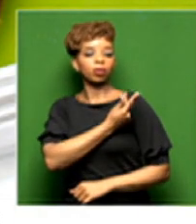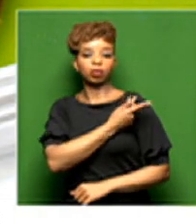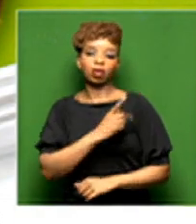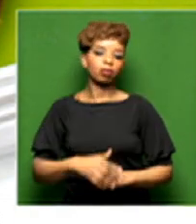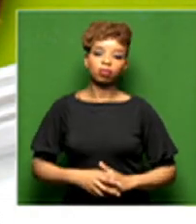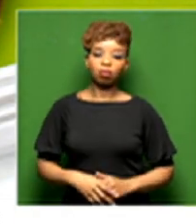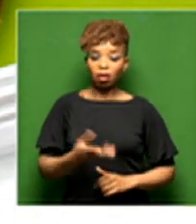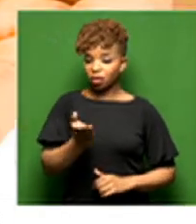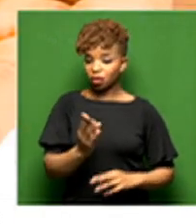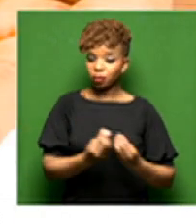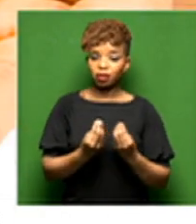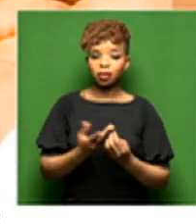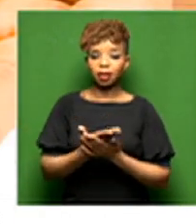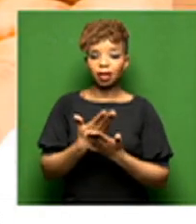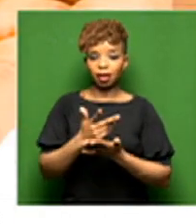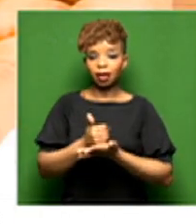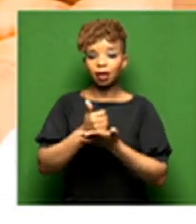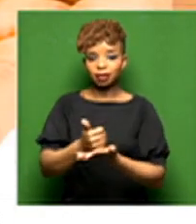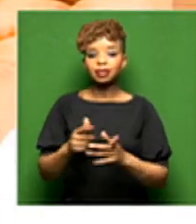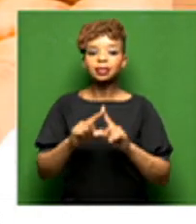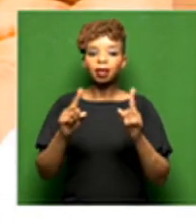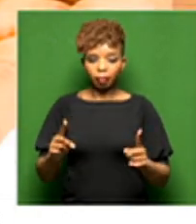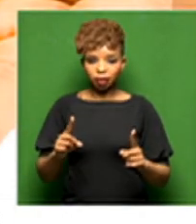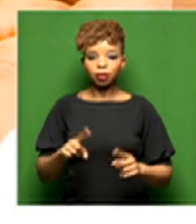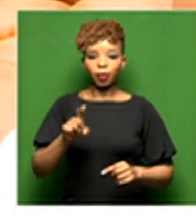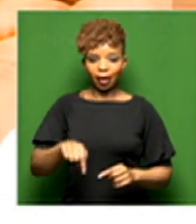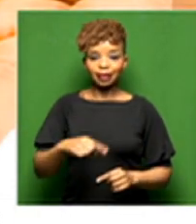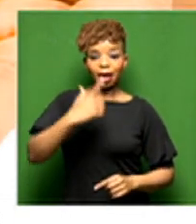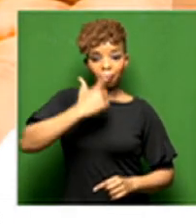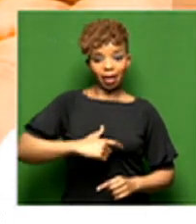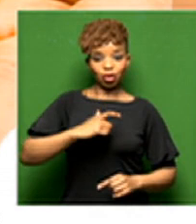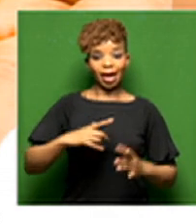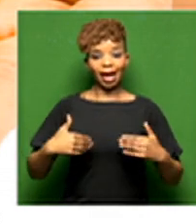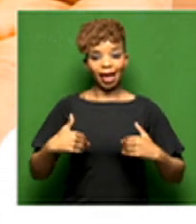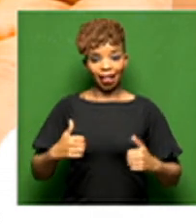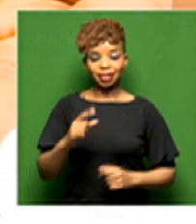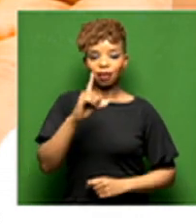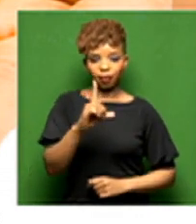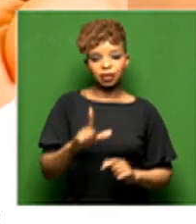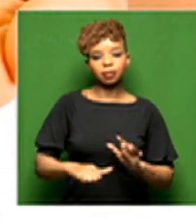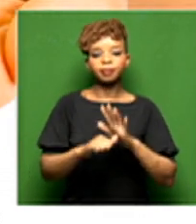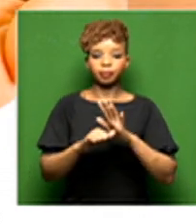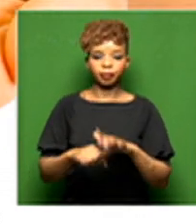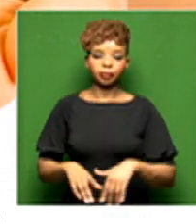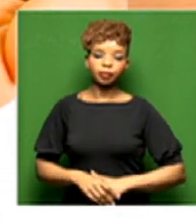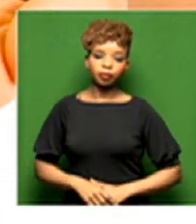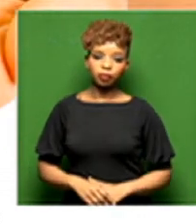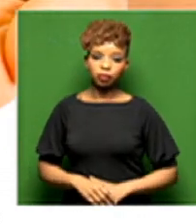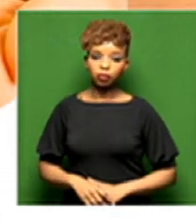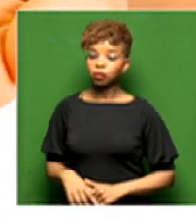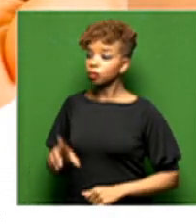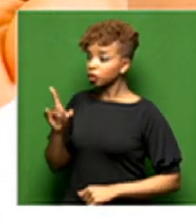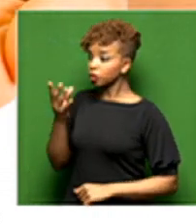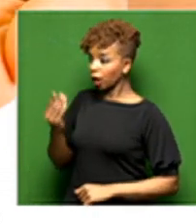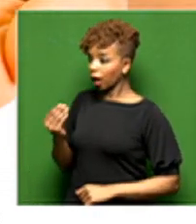can assist and play a role, but absolutely we need to address our personal health first. Sure. Is this a once-off venture, or do you have future plans